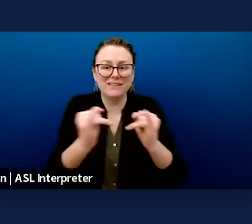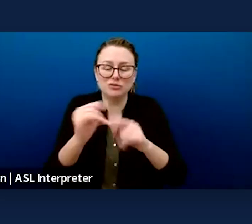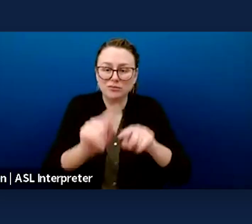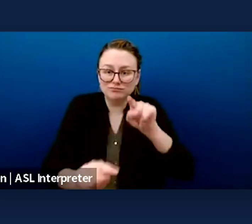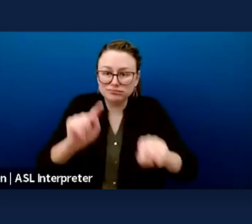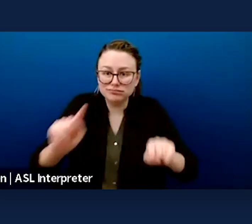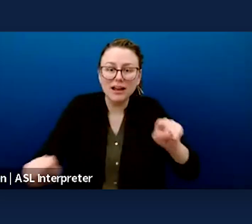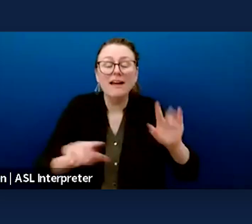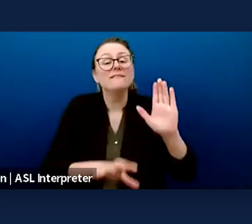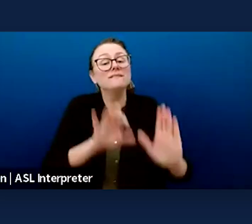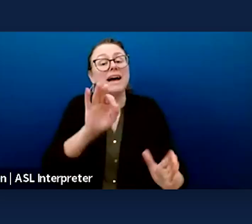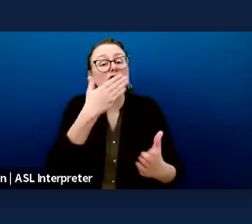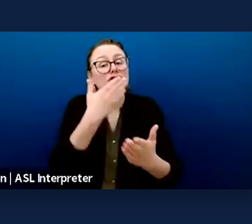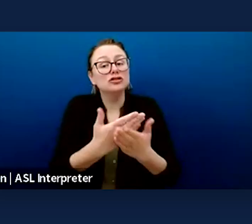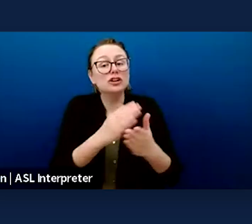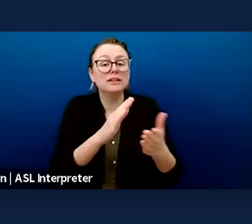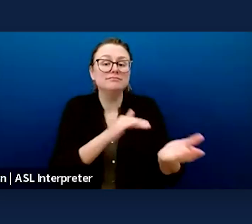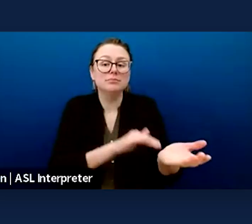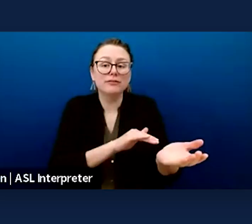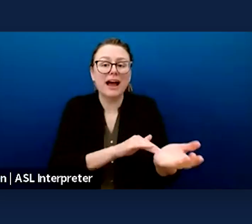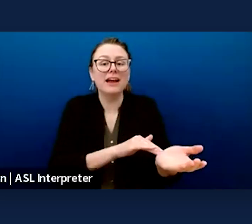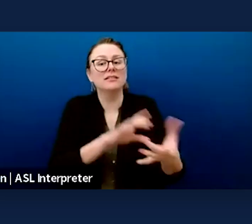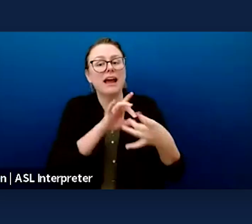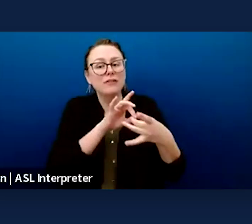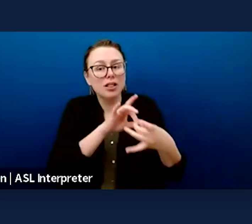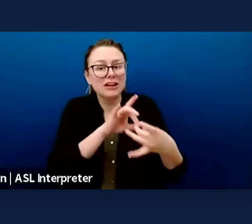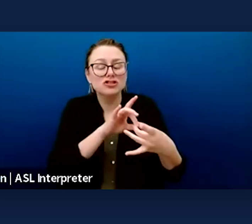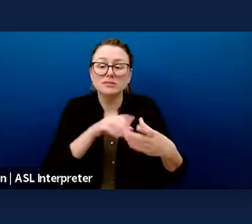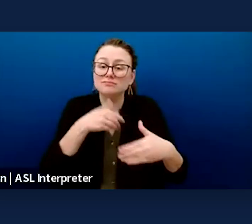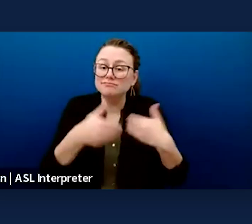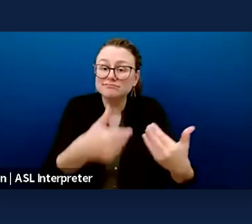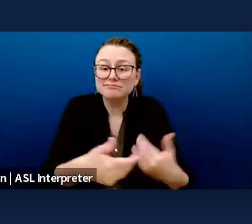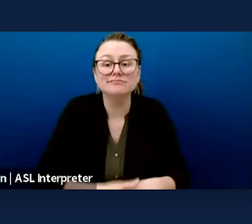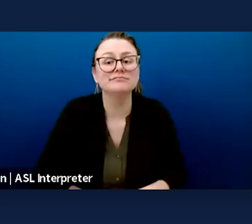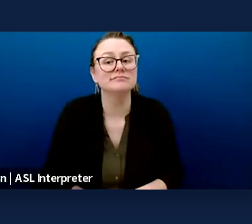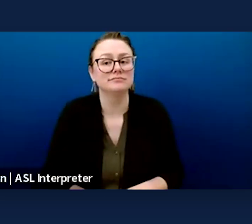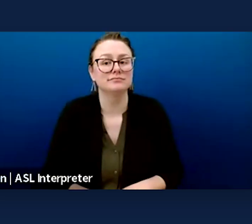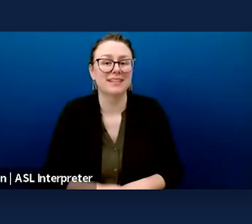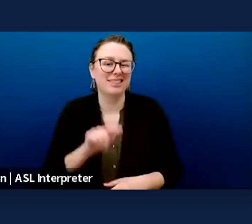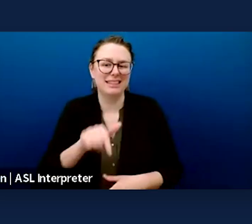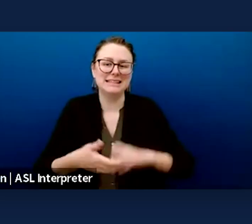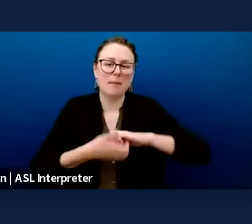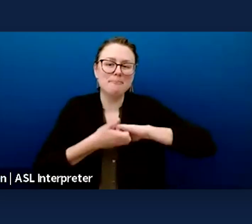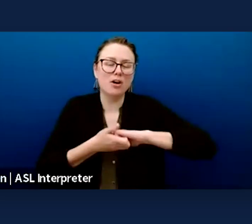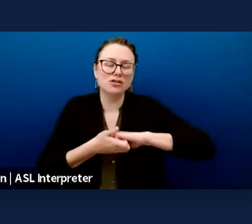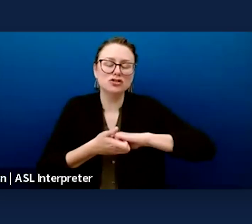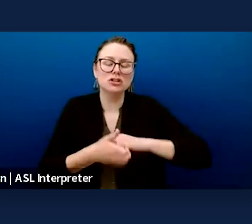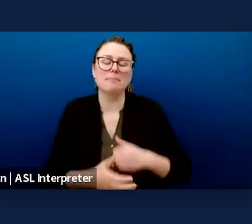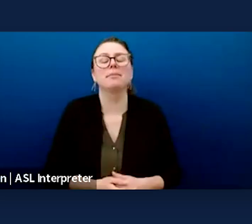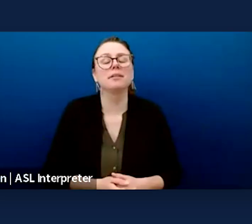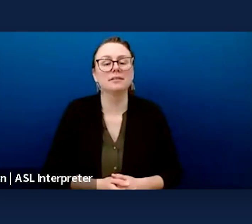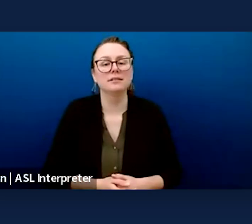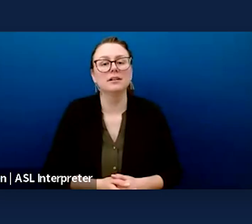good provider, you develop a relationship, and then you figure out the best way to communicate with them, because it's a partnership, and you bring